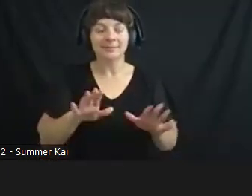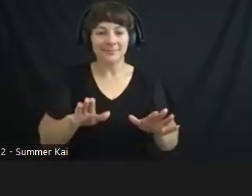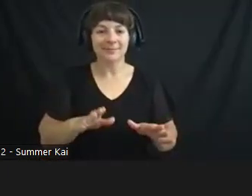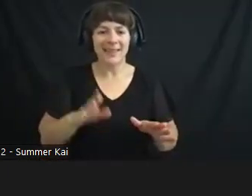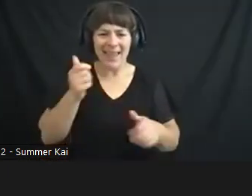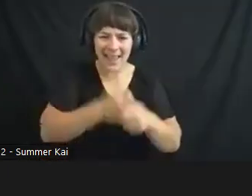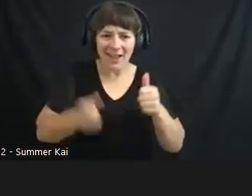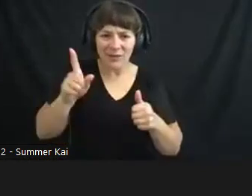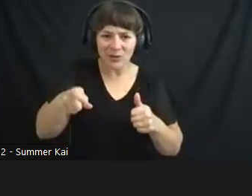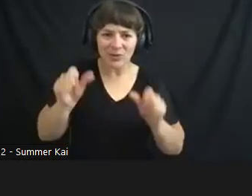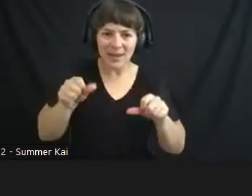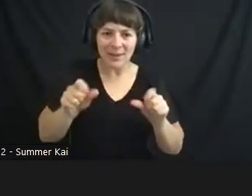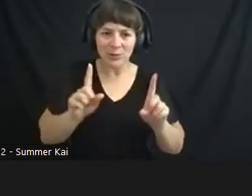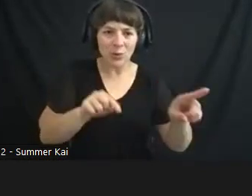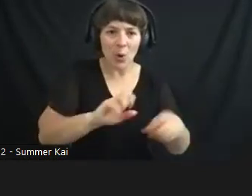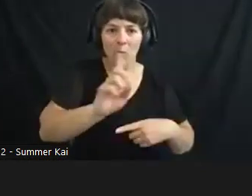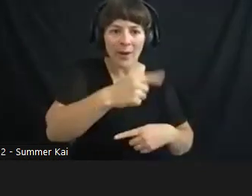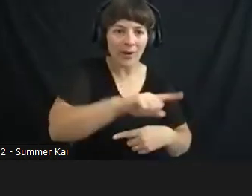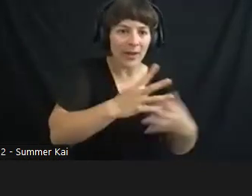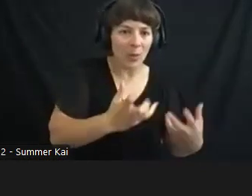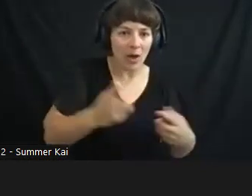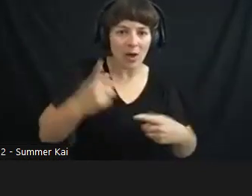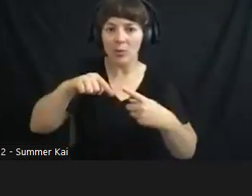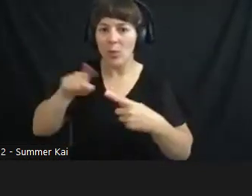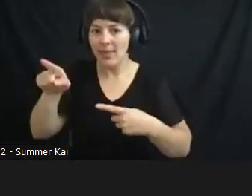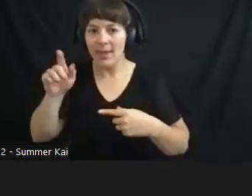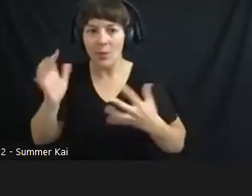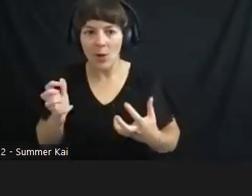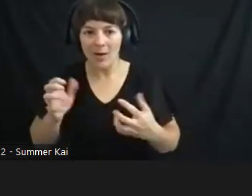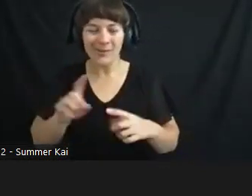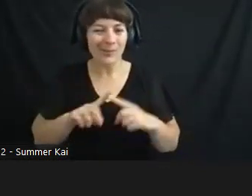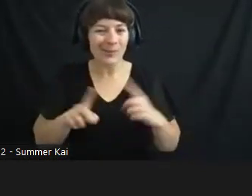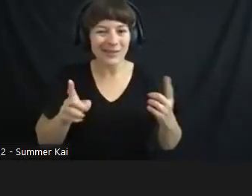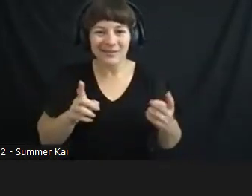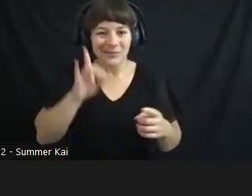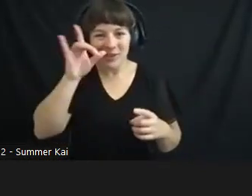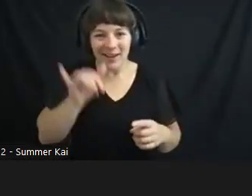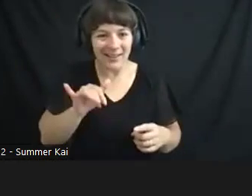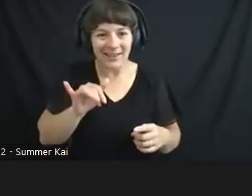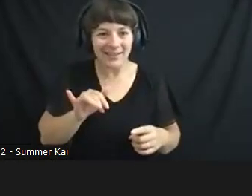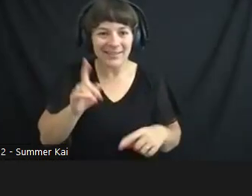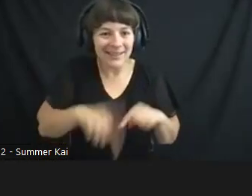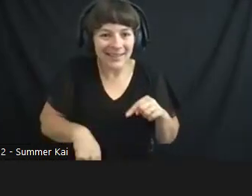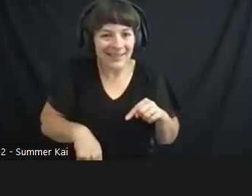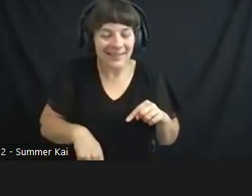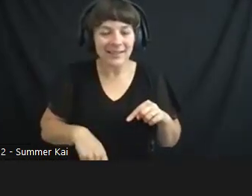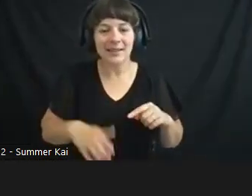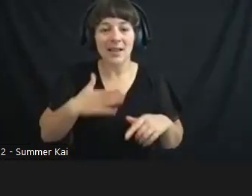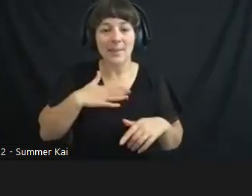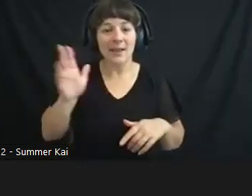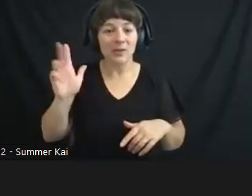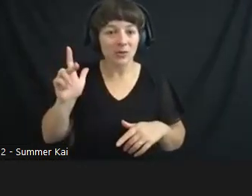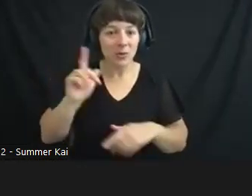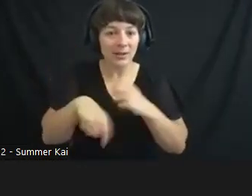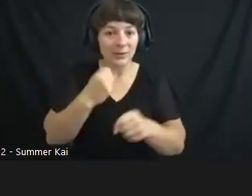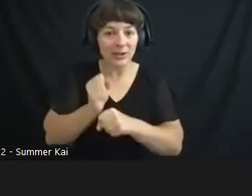when they want? And they can't. And in my 23 years at Choice